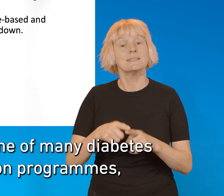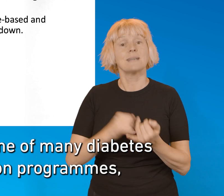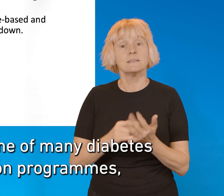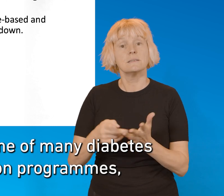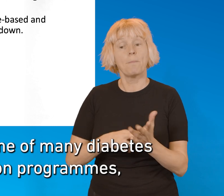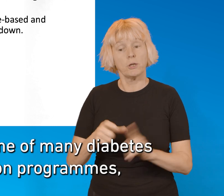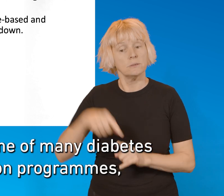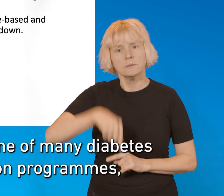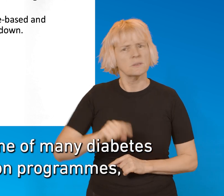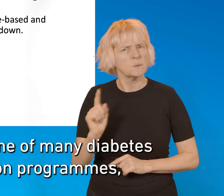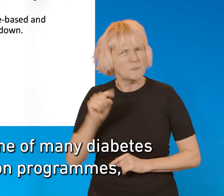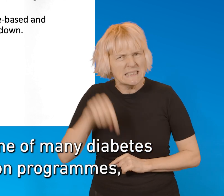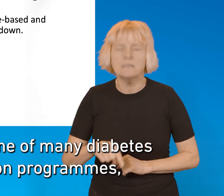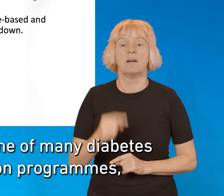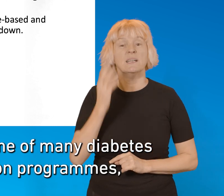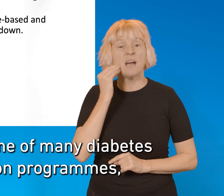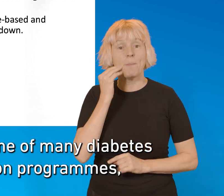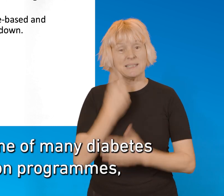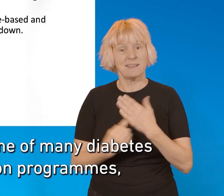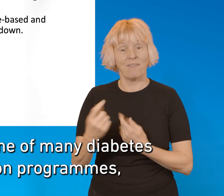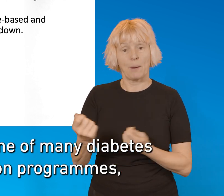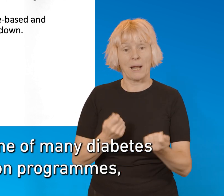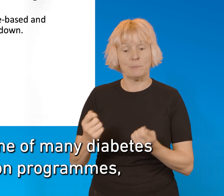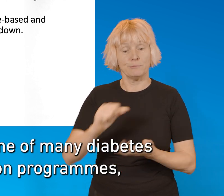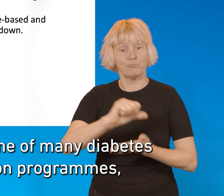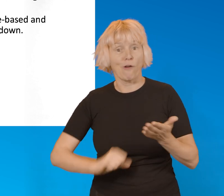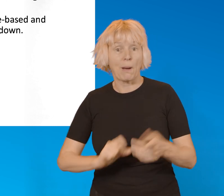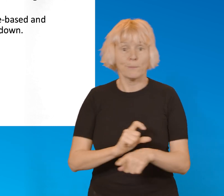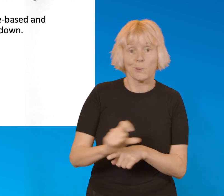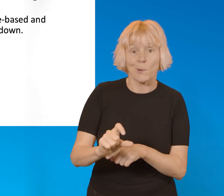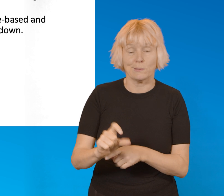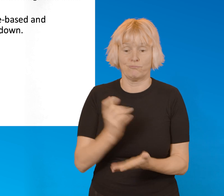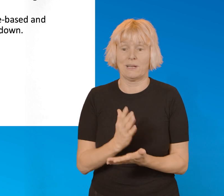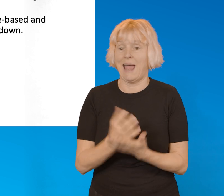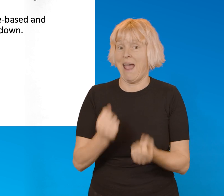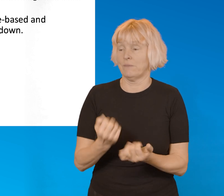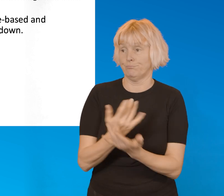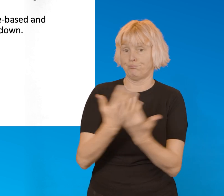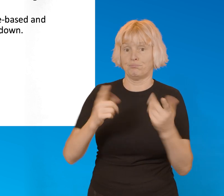The DESMOND Programme is one of many diabetes self-management education programmes,